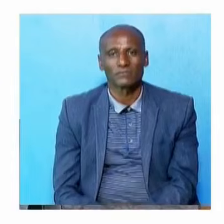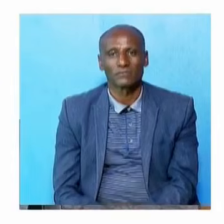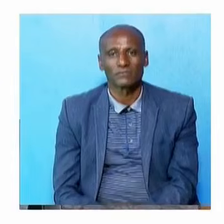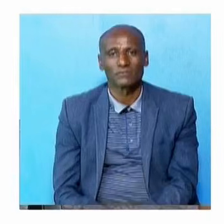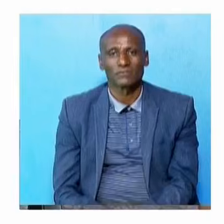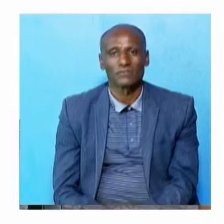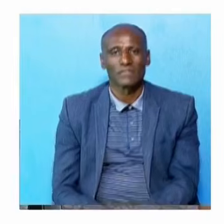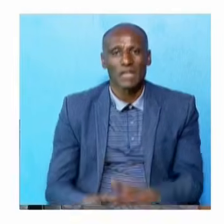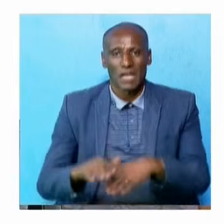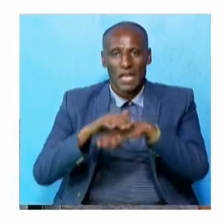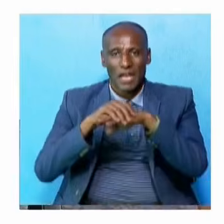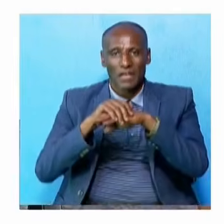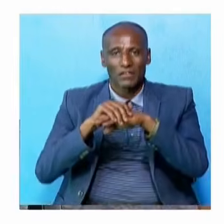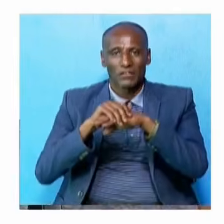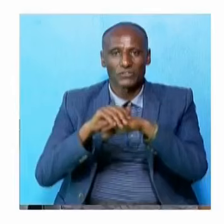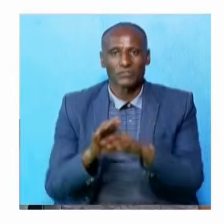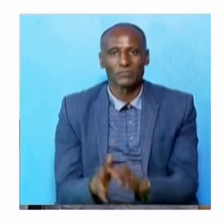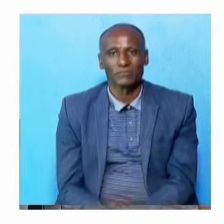English.